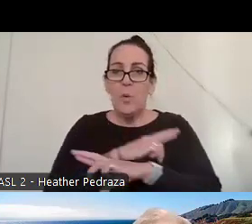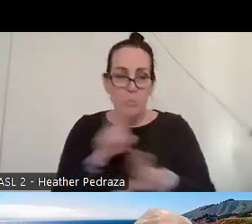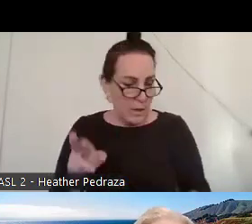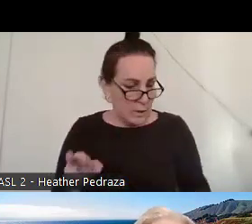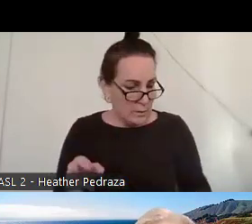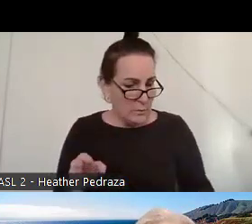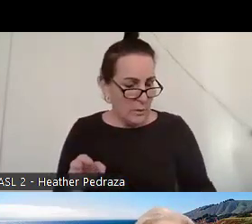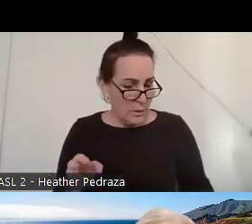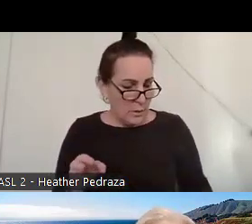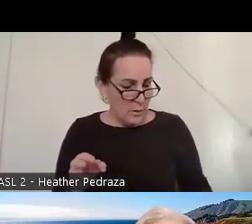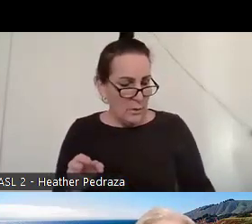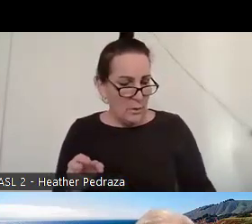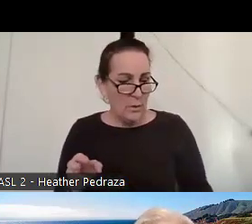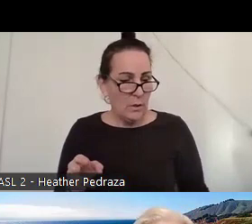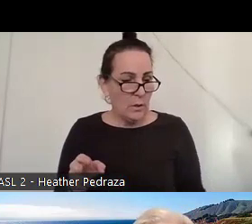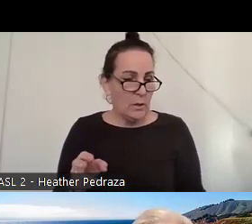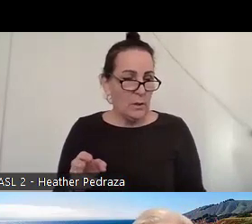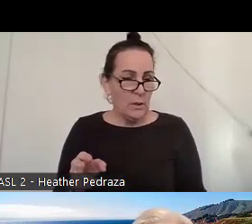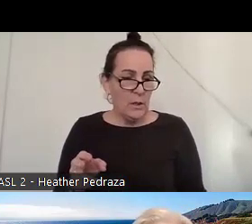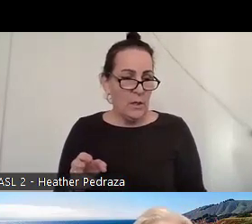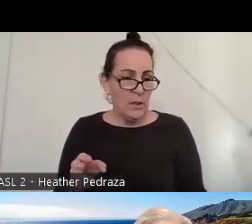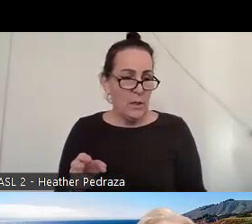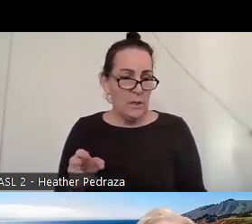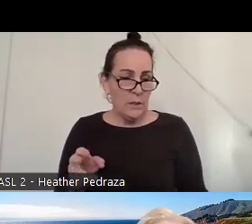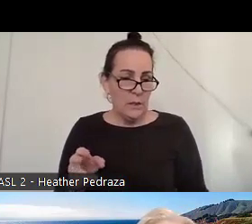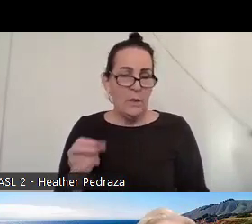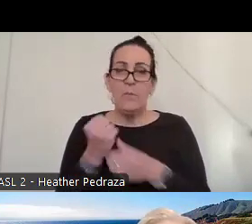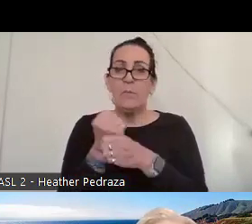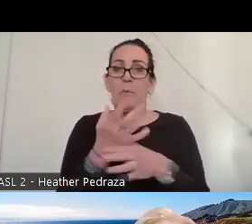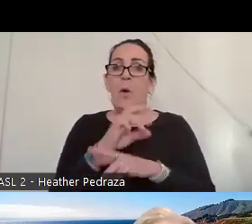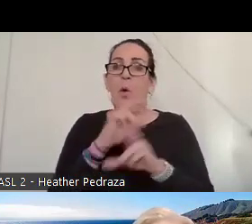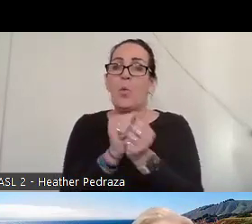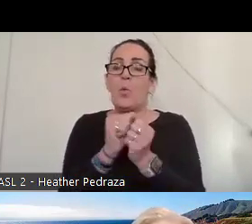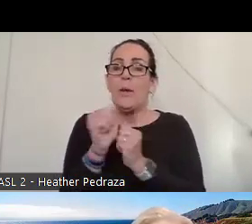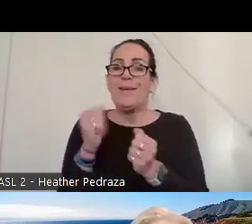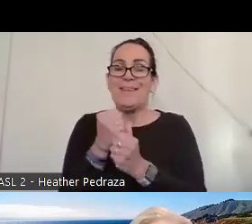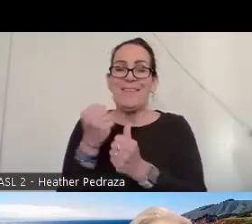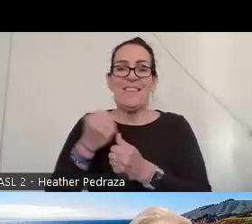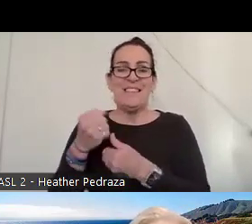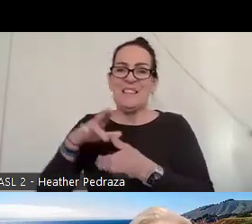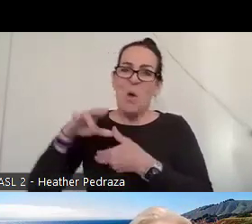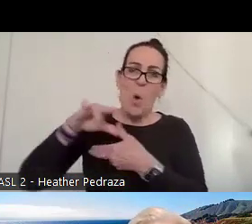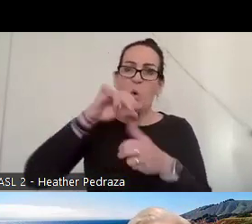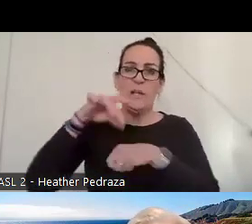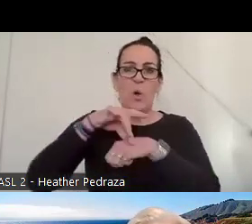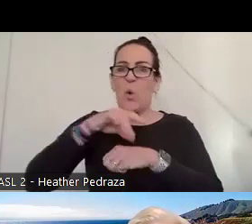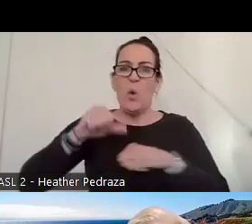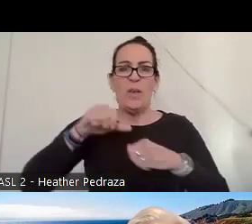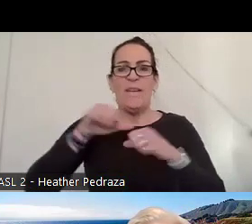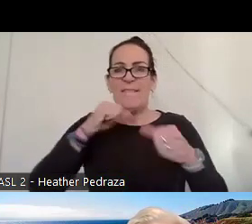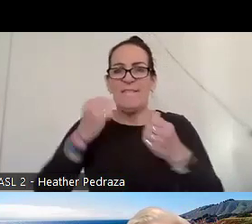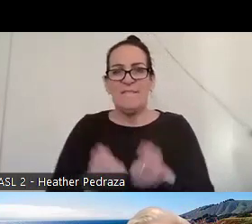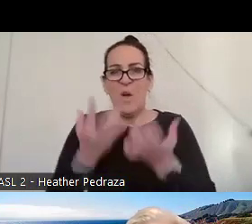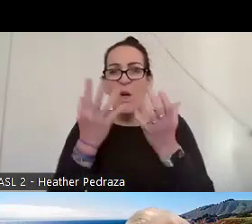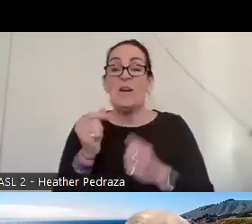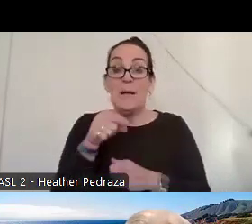to deal with disaster and emergency situations. And so this one would be requiring the Aging and Disability